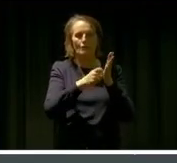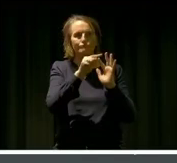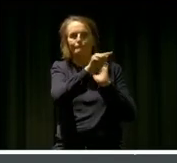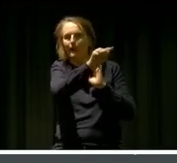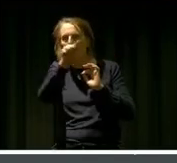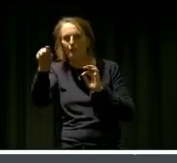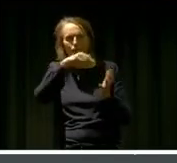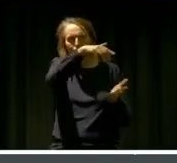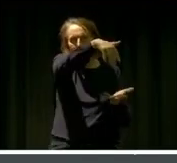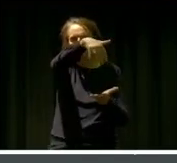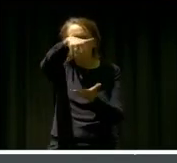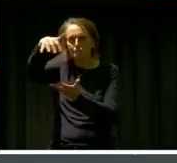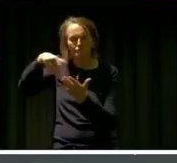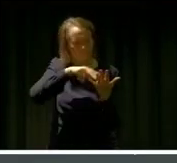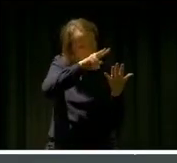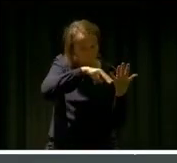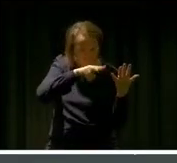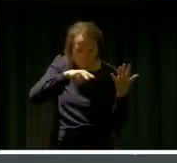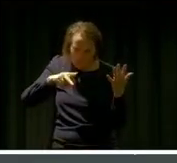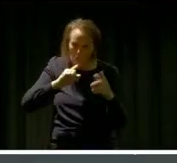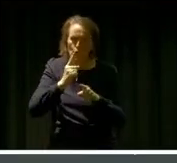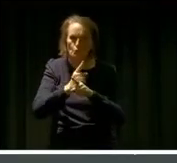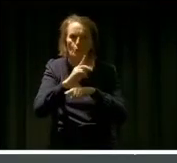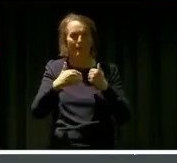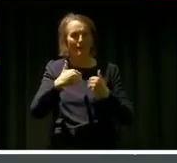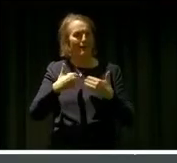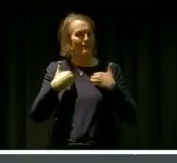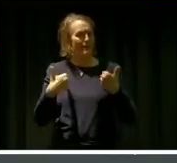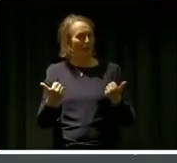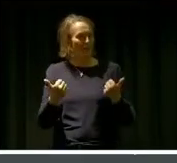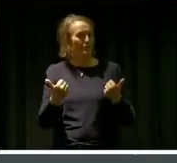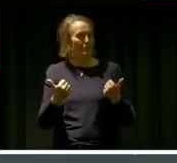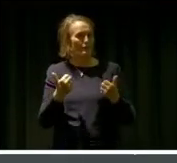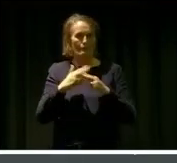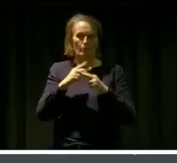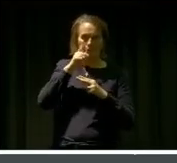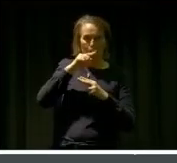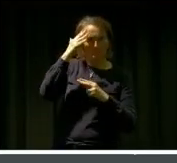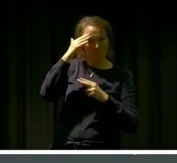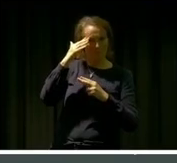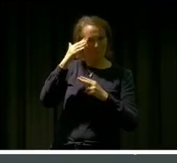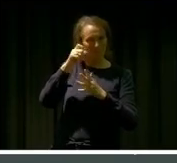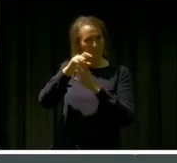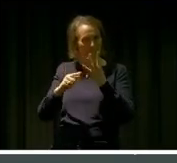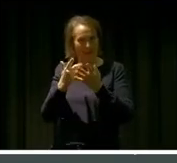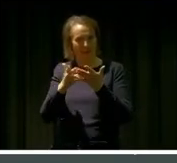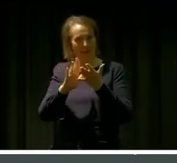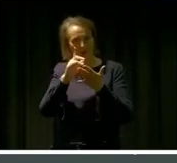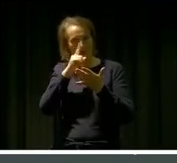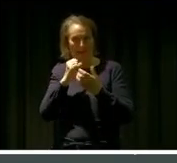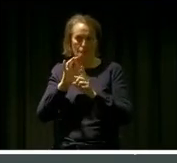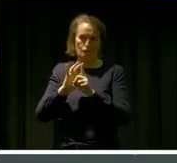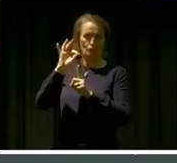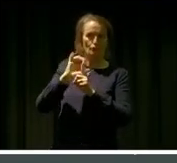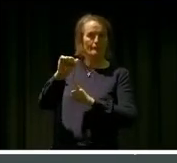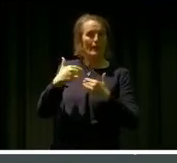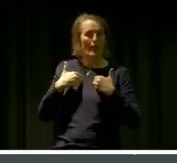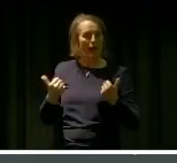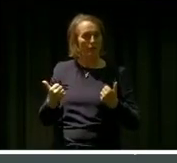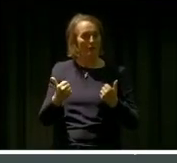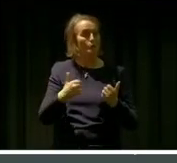and intervention of the cardiometabolic factors for people with intellectual disability. Where there are gaps, the guidelines on the